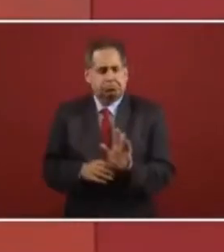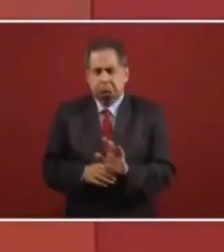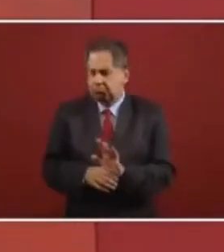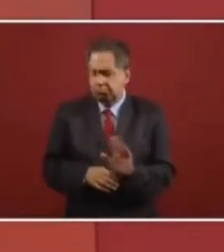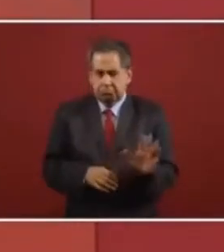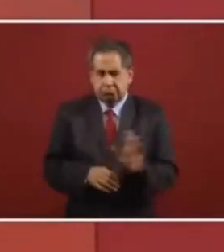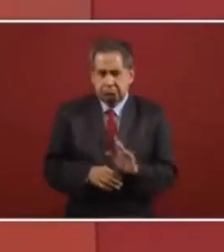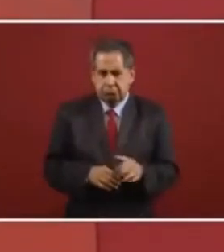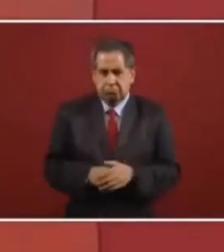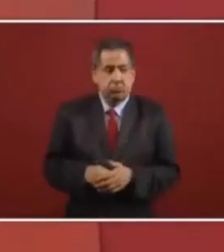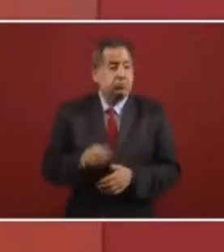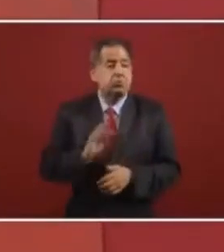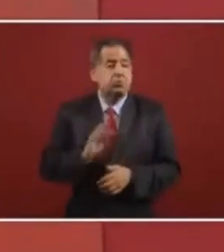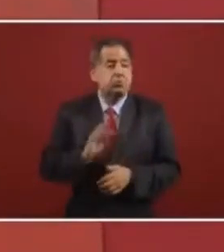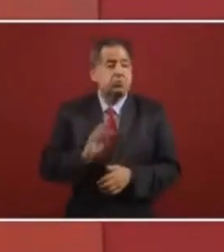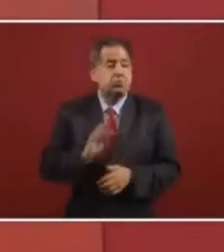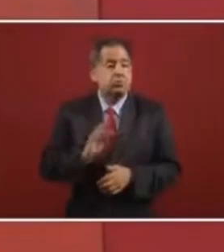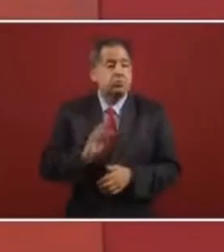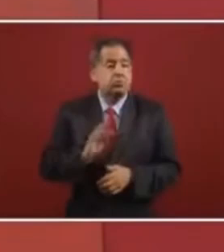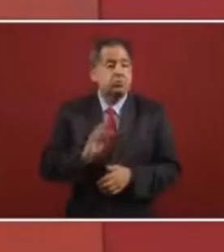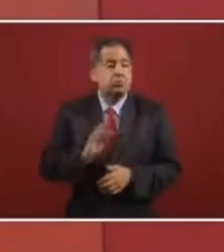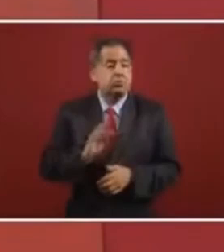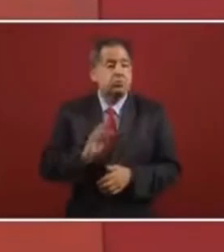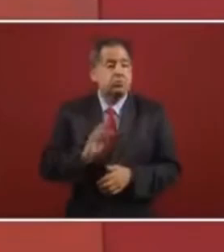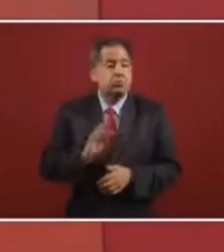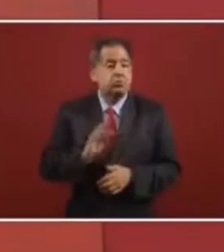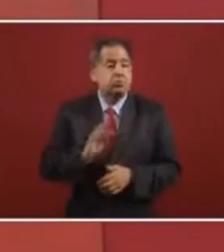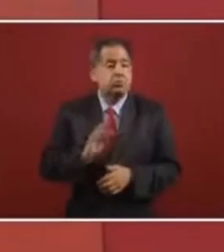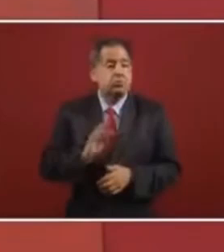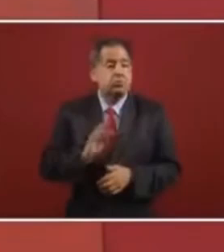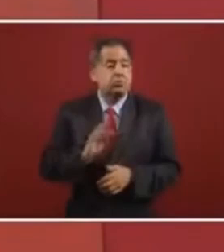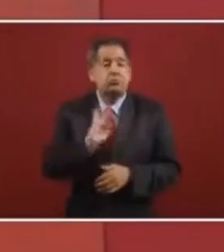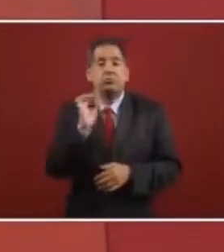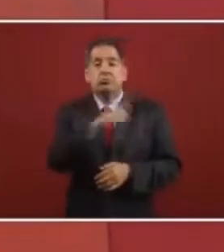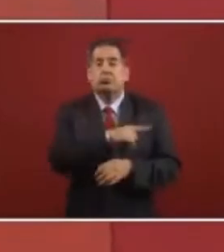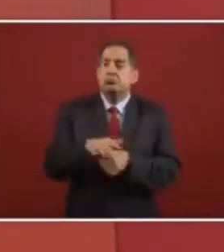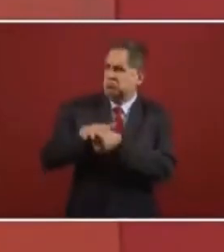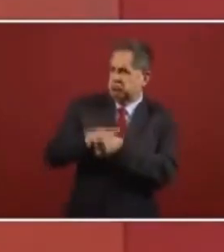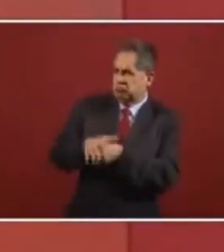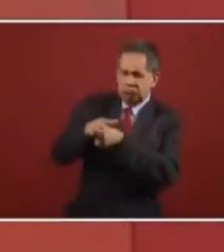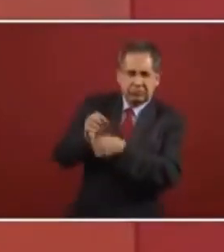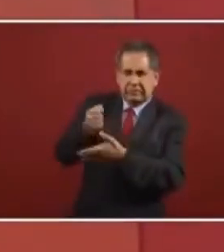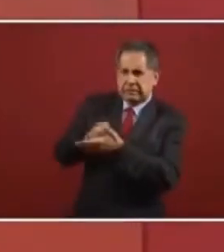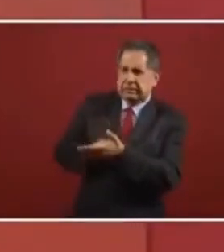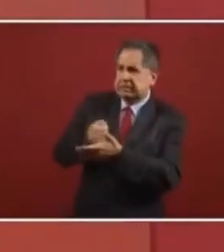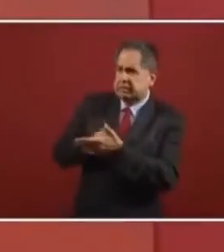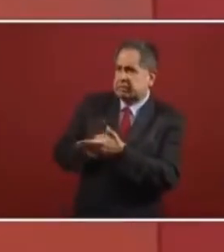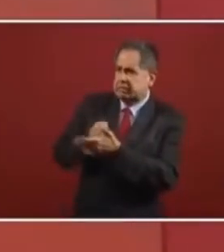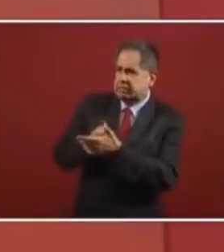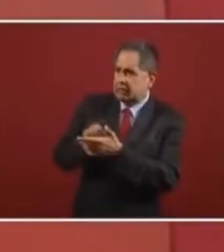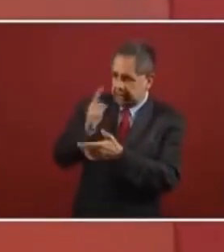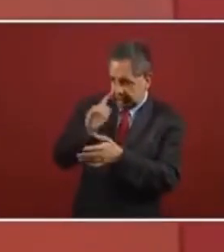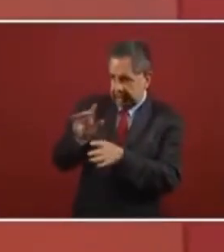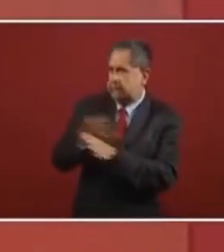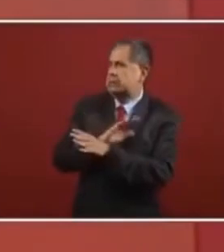si con presiones To see that if they pressure us, nos hacen